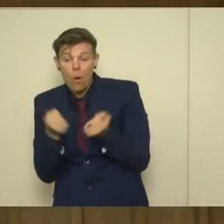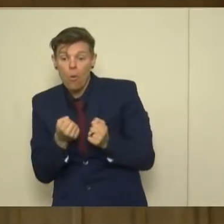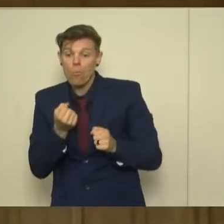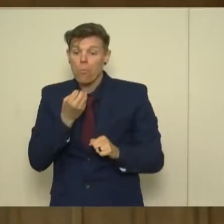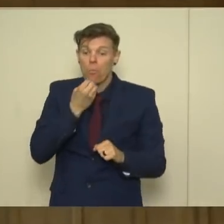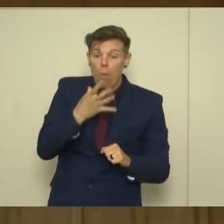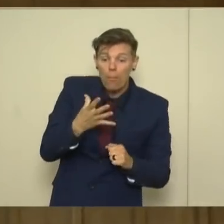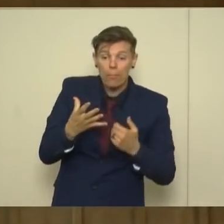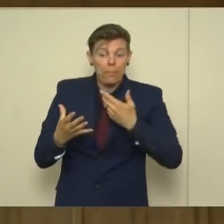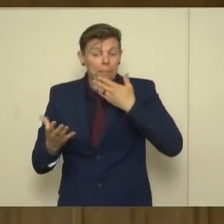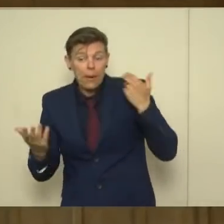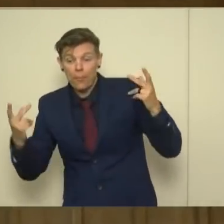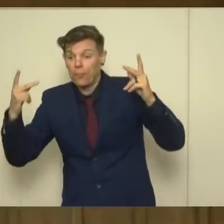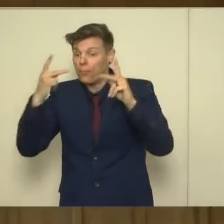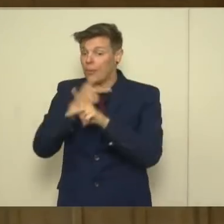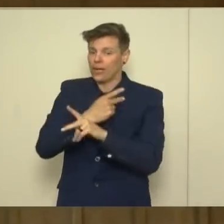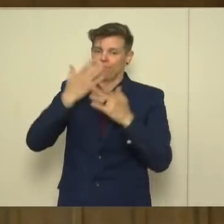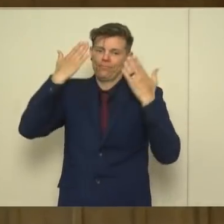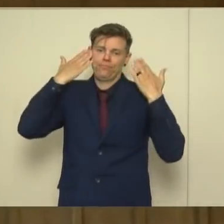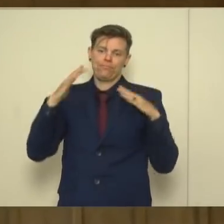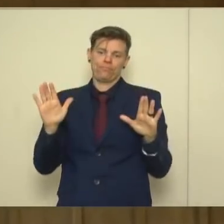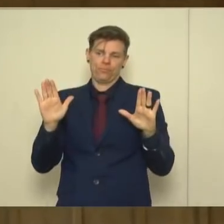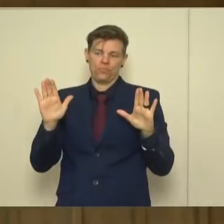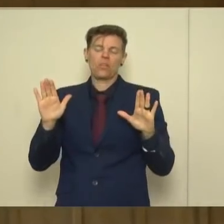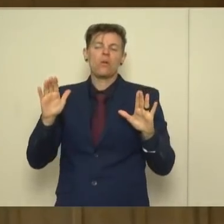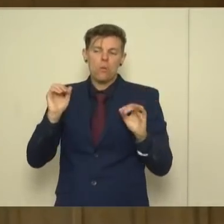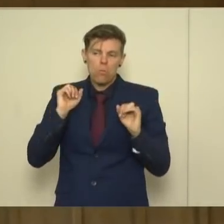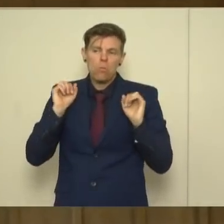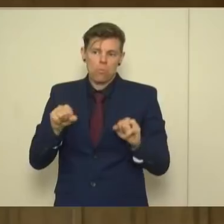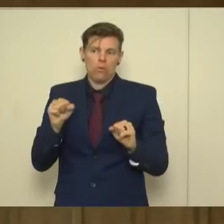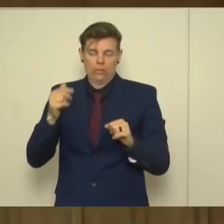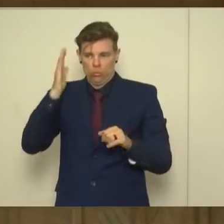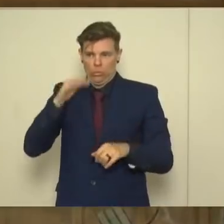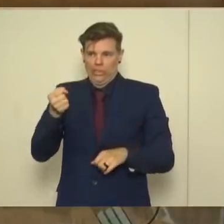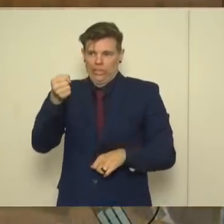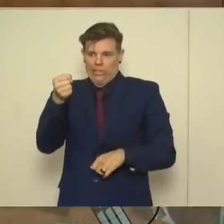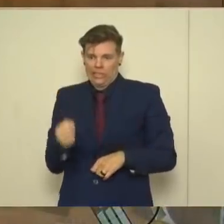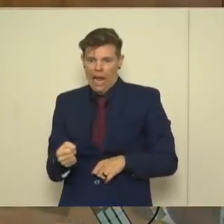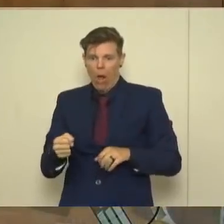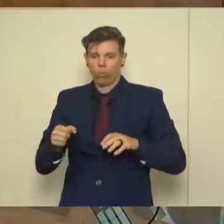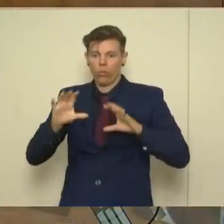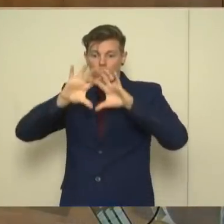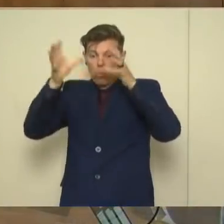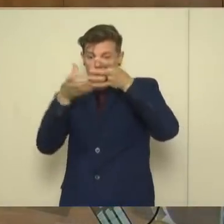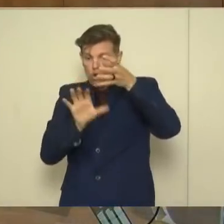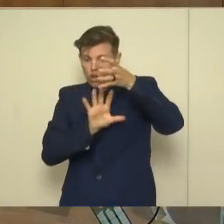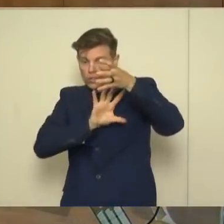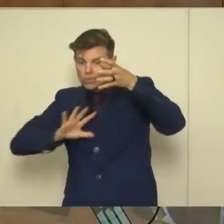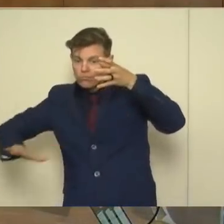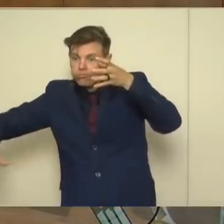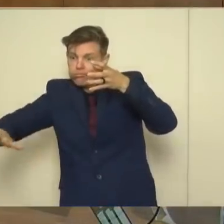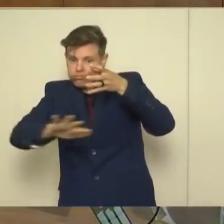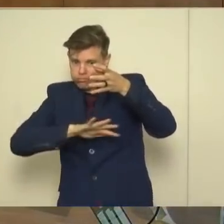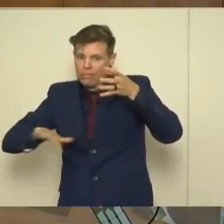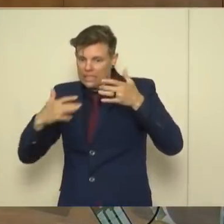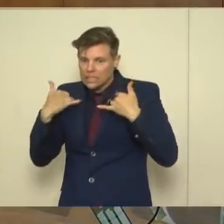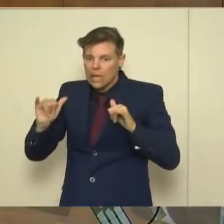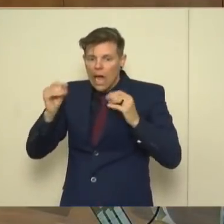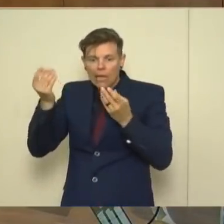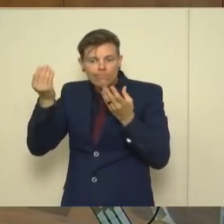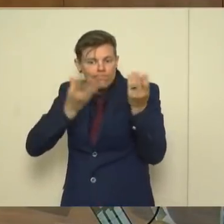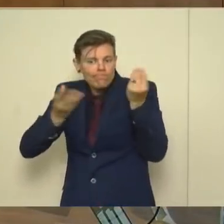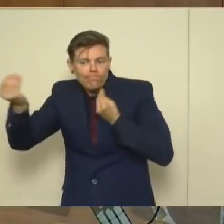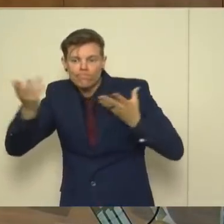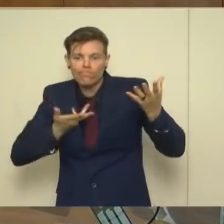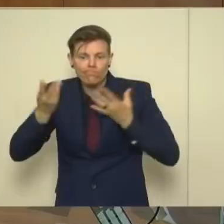get more out of the Southern Hemisphere in the next couple months, though. Thank you. Thank you, Dr. Scrace. Governor and Secretary,